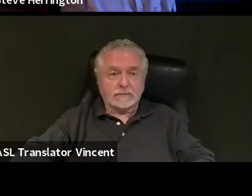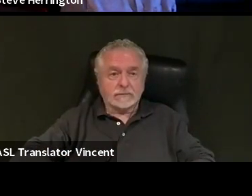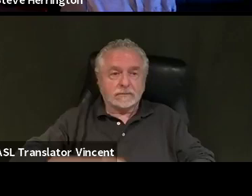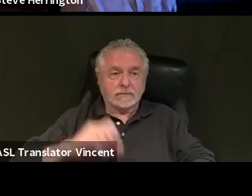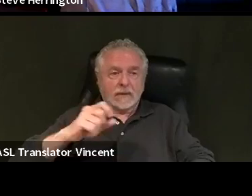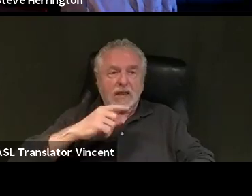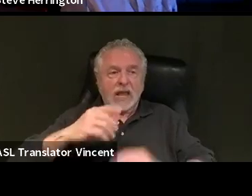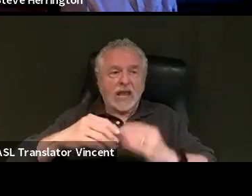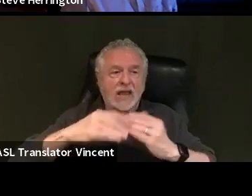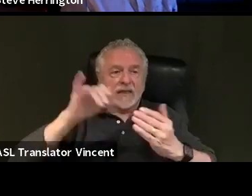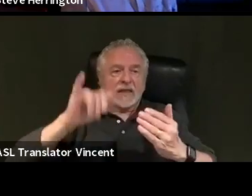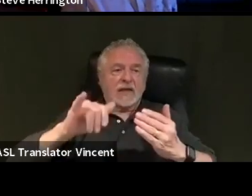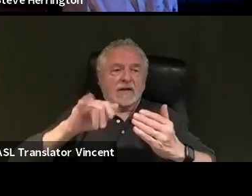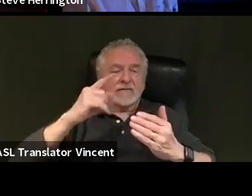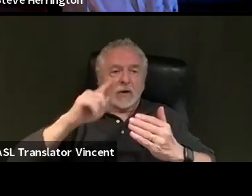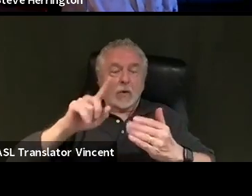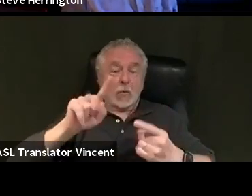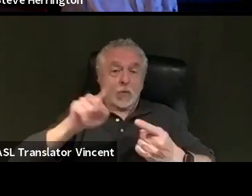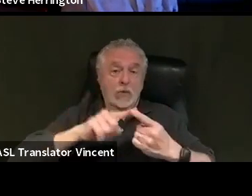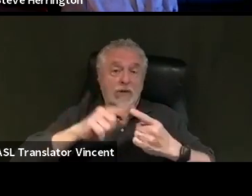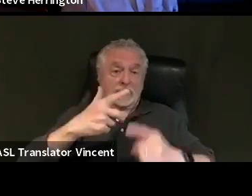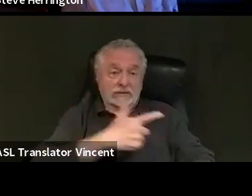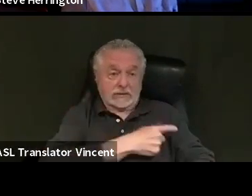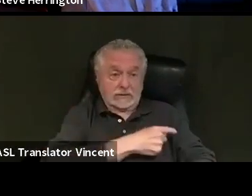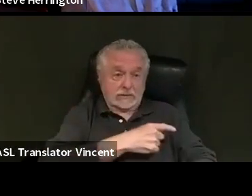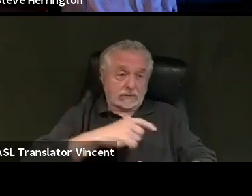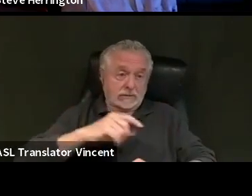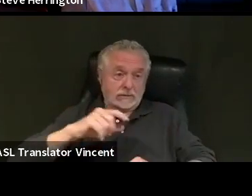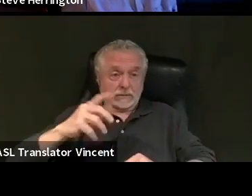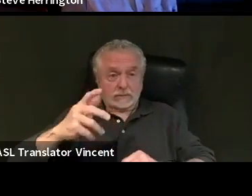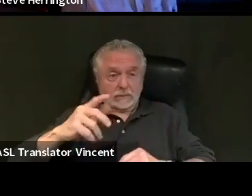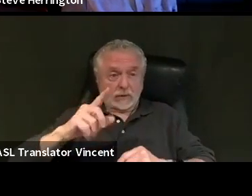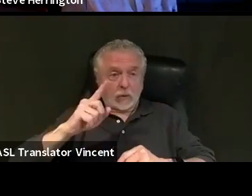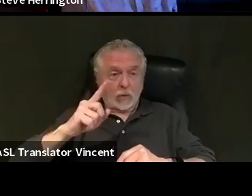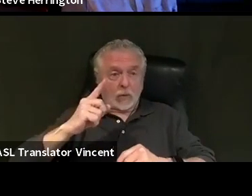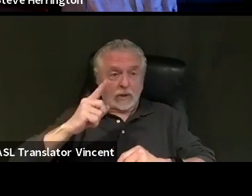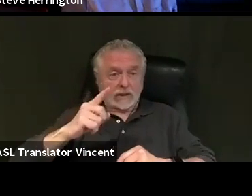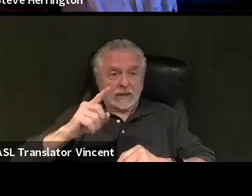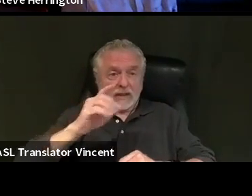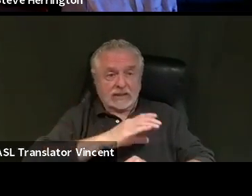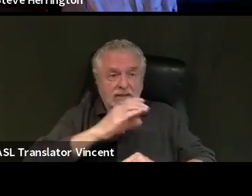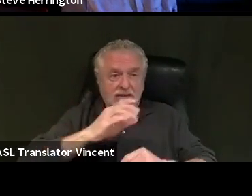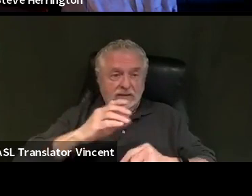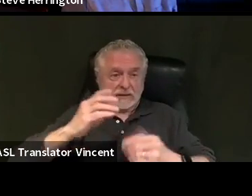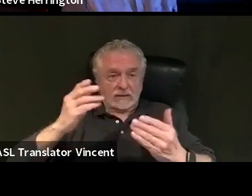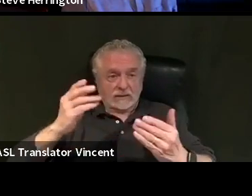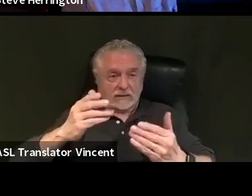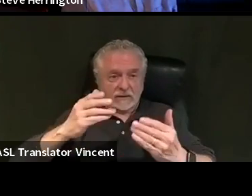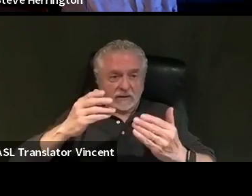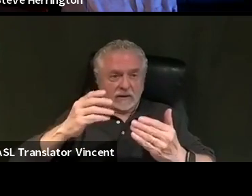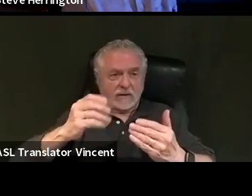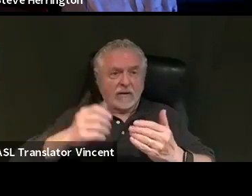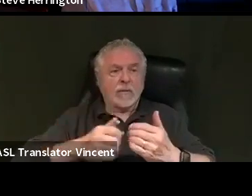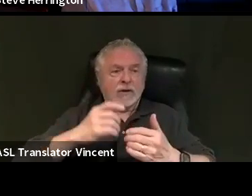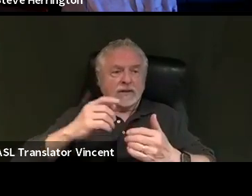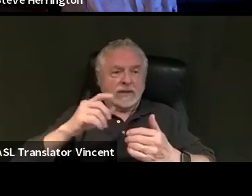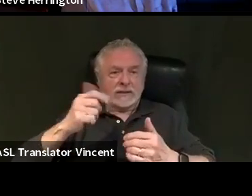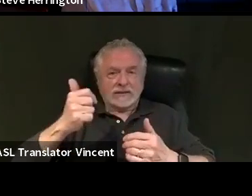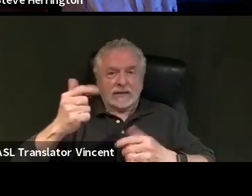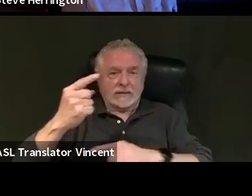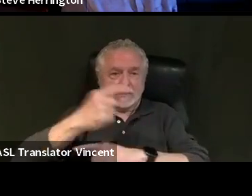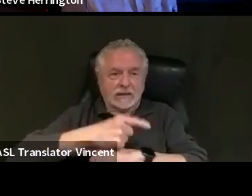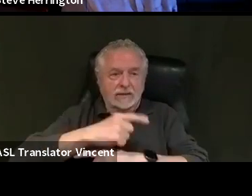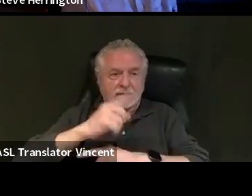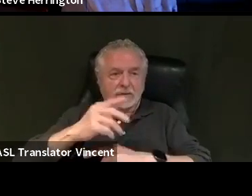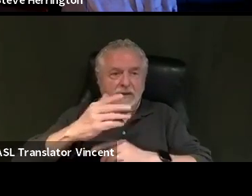Yeah, I'll just add that, so in terms of when one should get vaccinated, once one is clinically cleared of COVID, which in most cases is 10 days. In